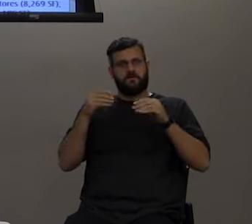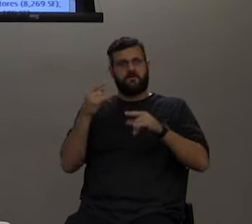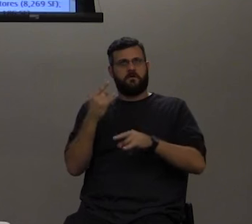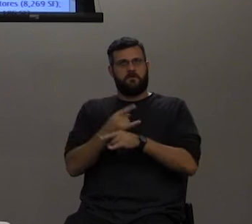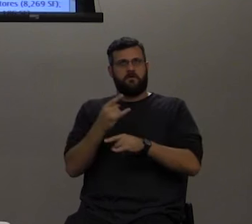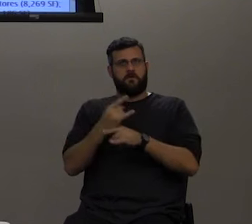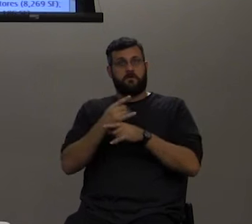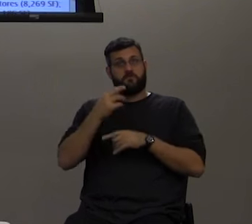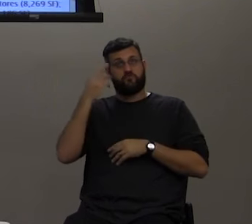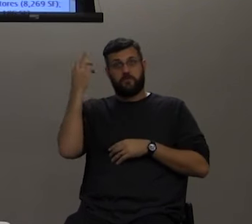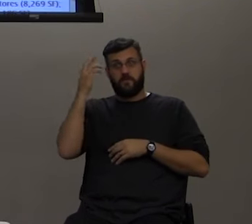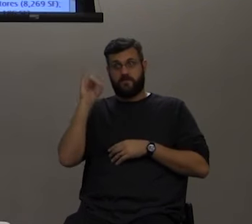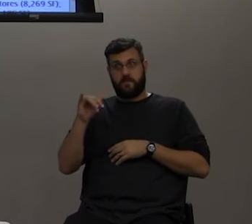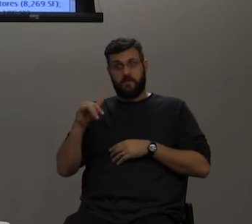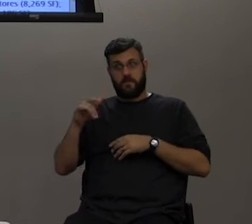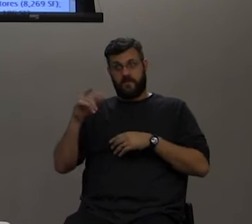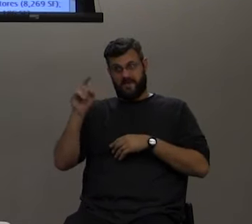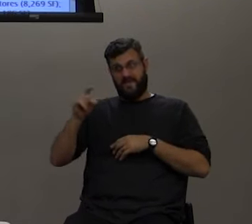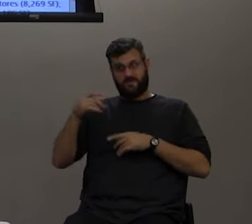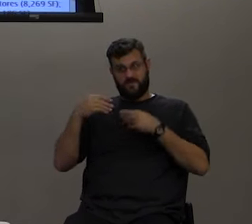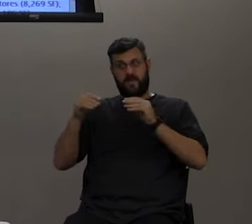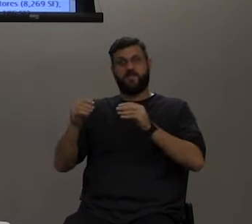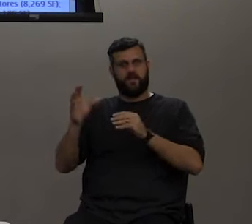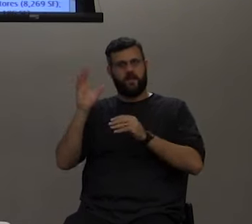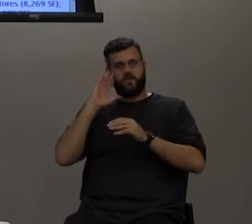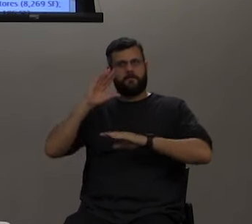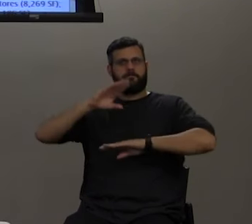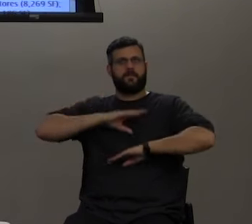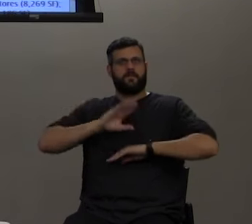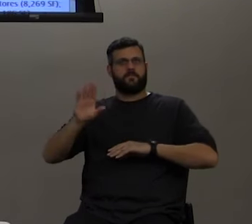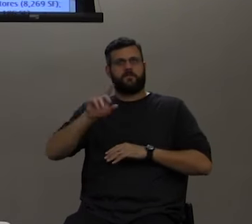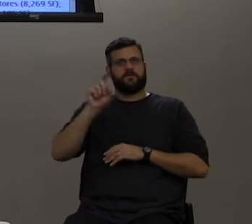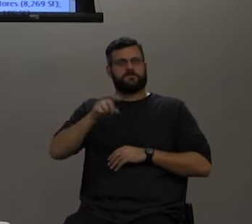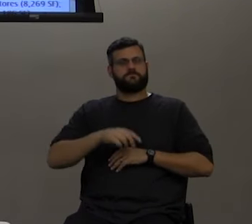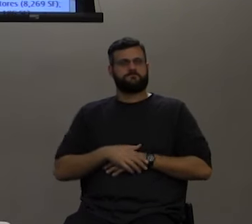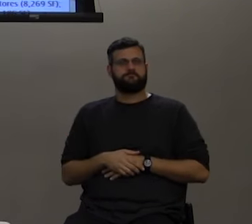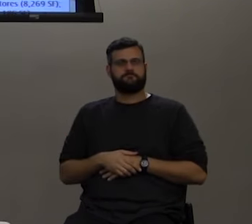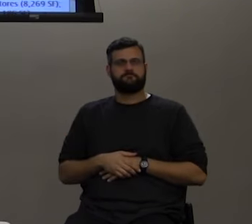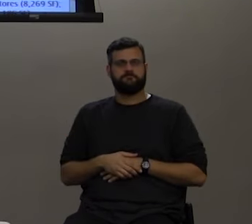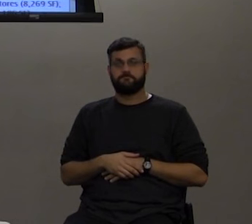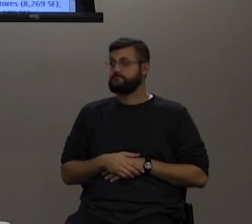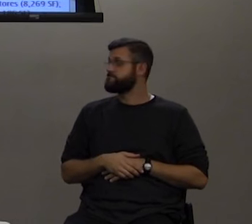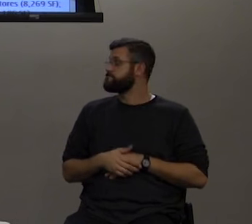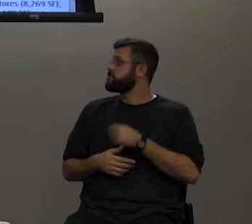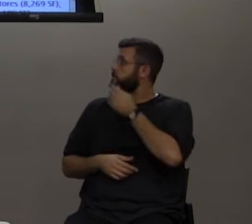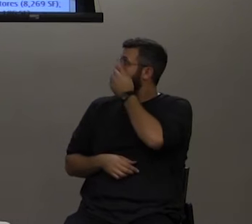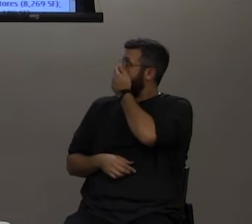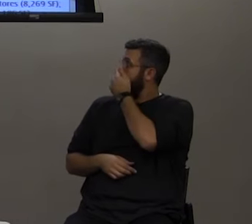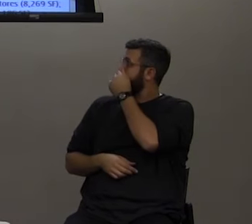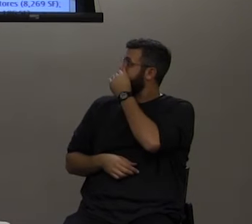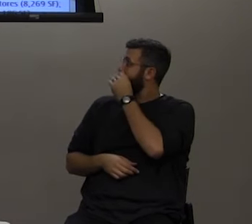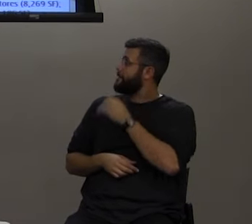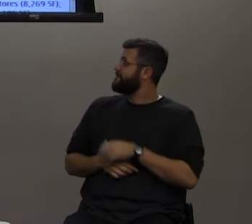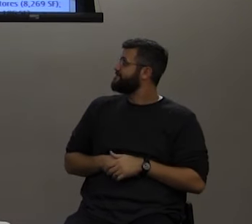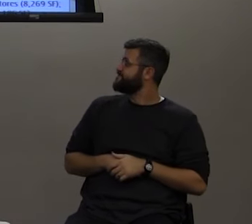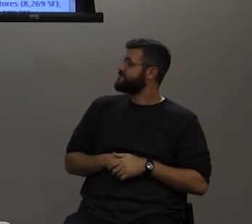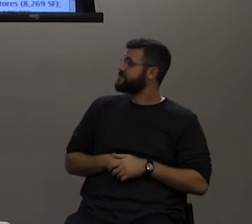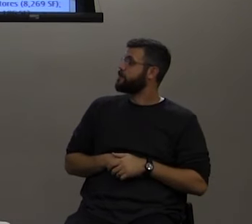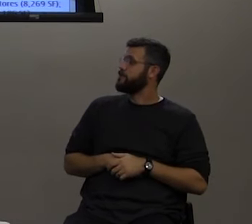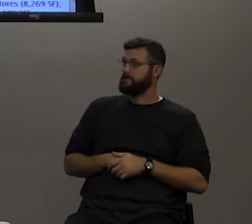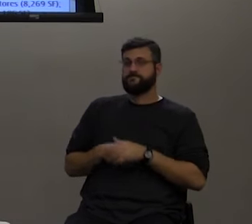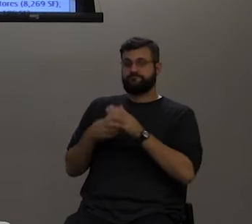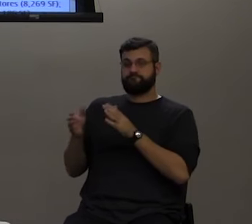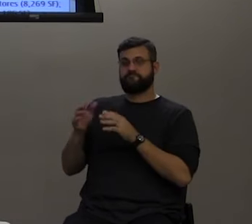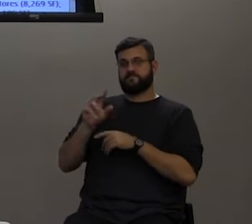But the reality is that was a market need, and that, and it's going to be met. So from the Danville